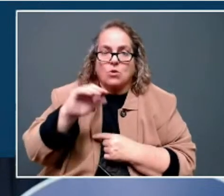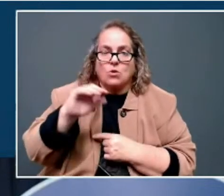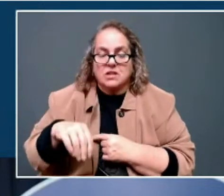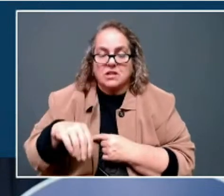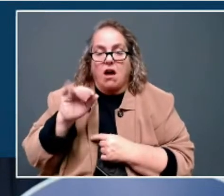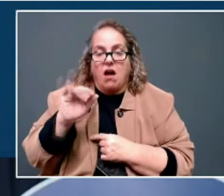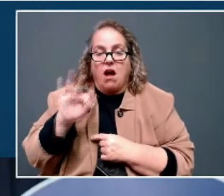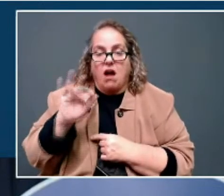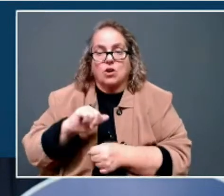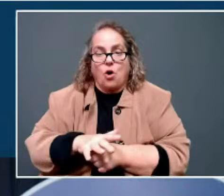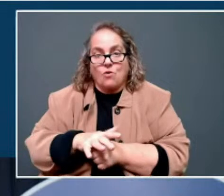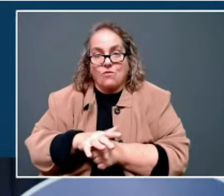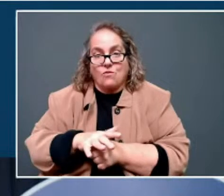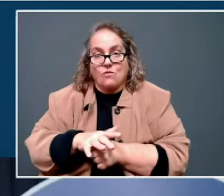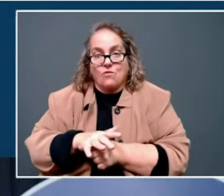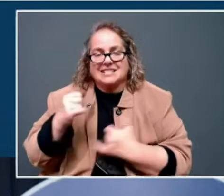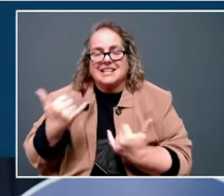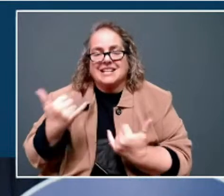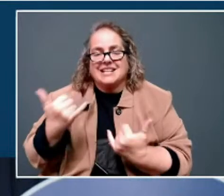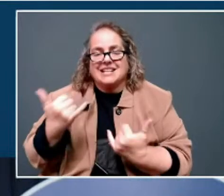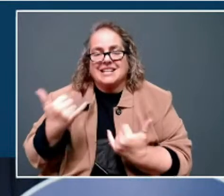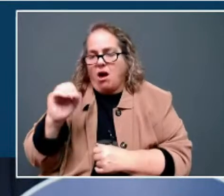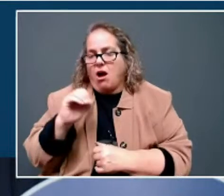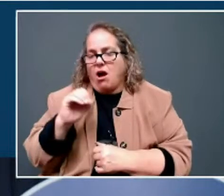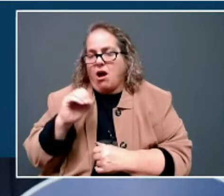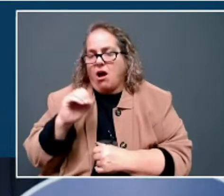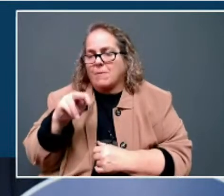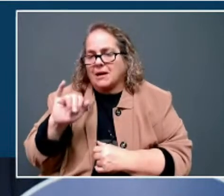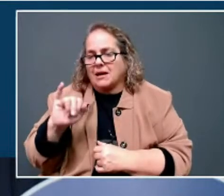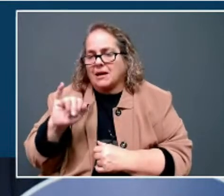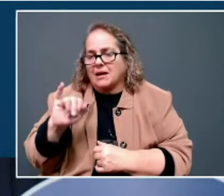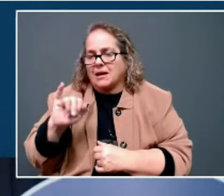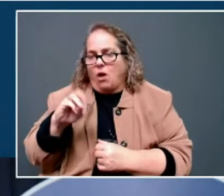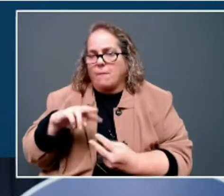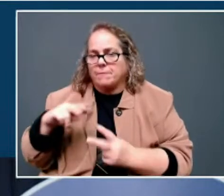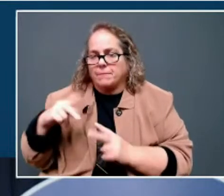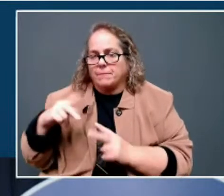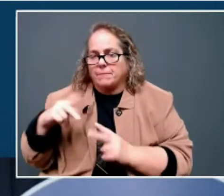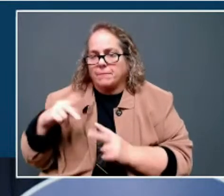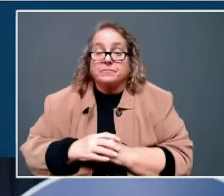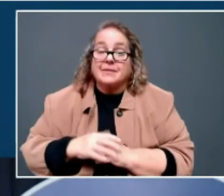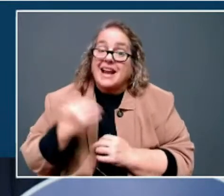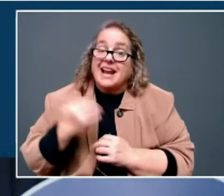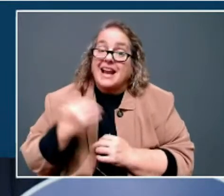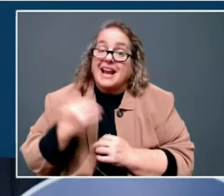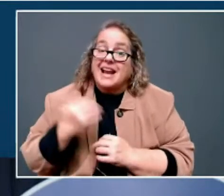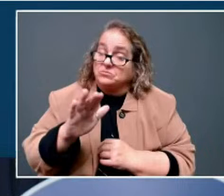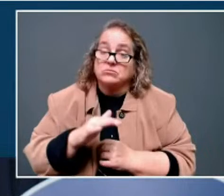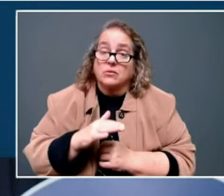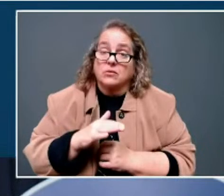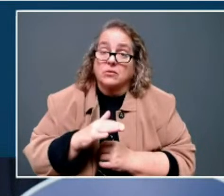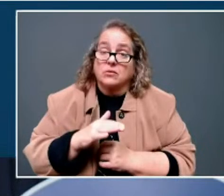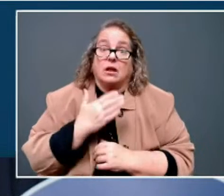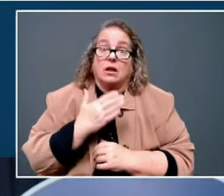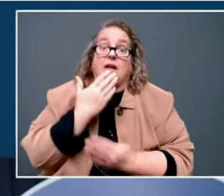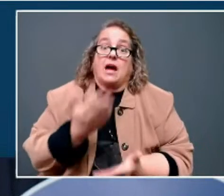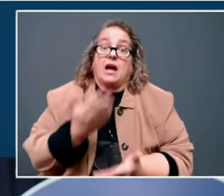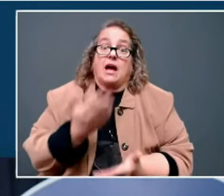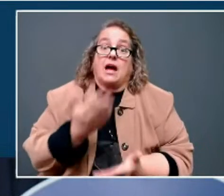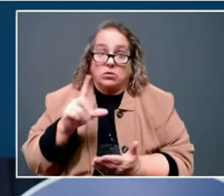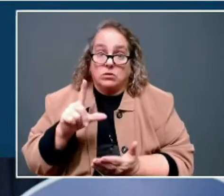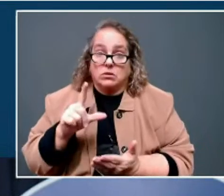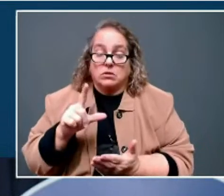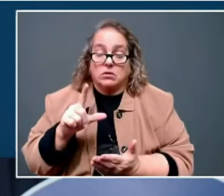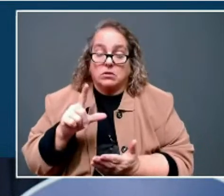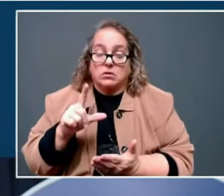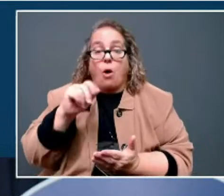is probably Omicron now. Mercifully, Omicron appears to cause less severe disease, particularly among